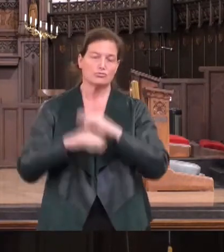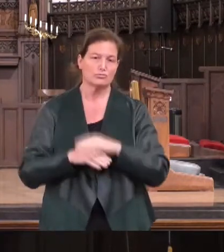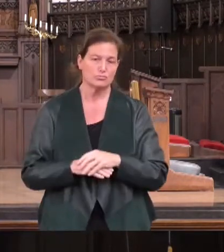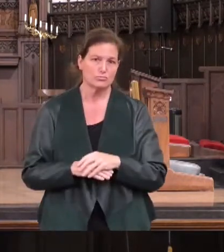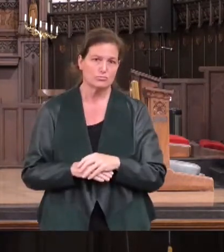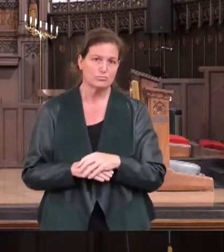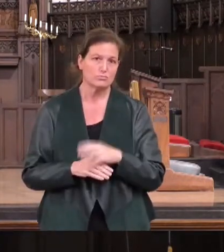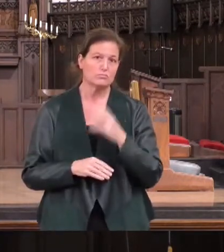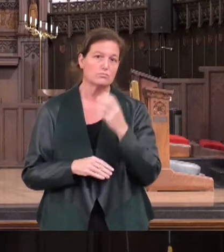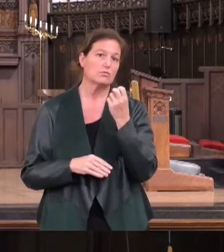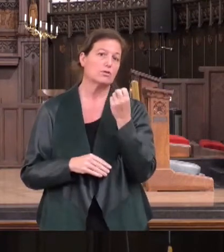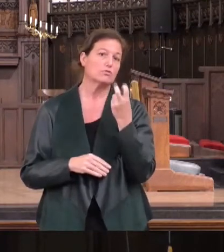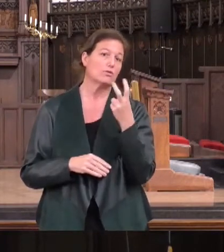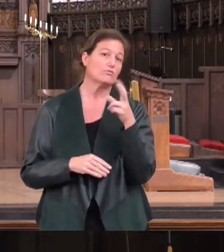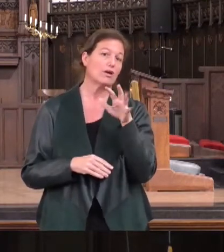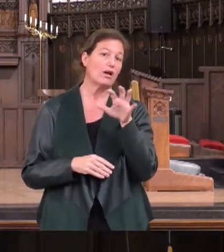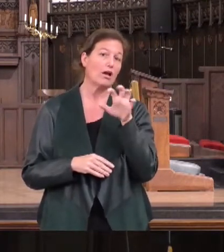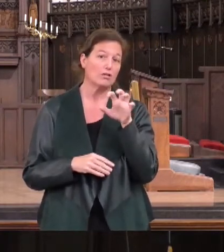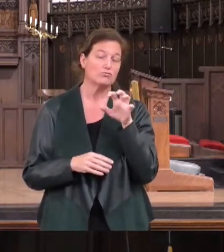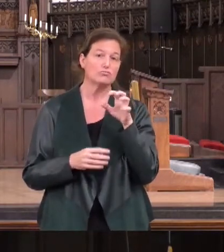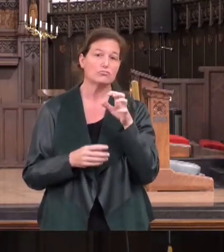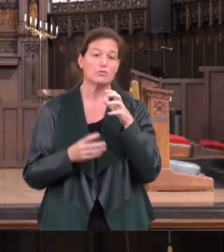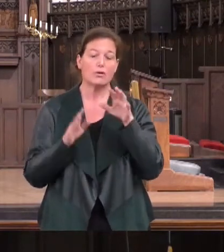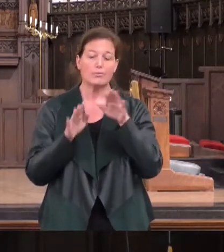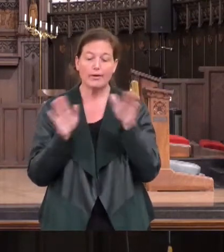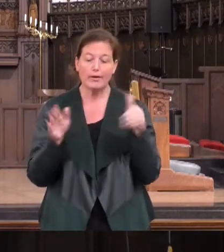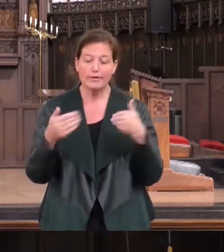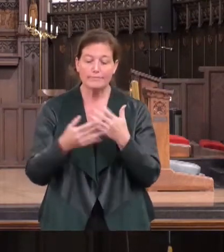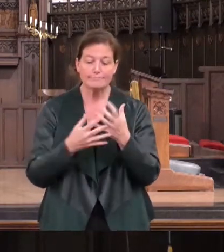1,200 care packages for people experiencing homelessness.